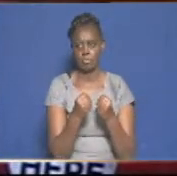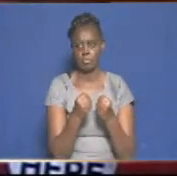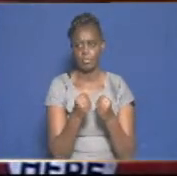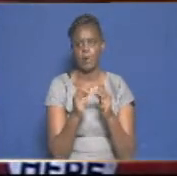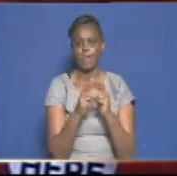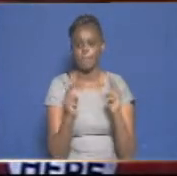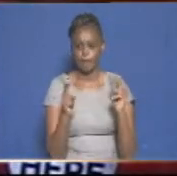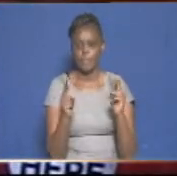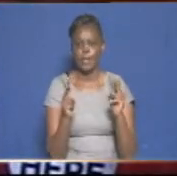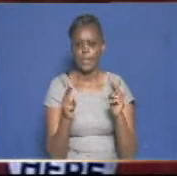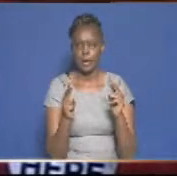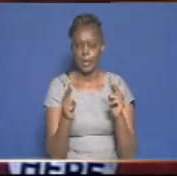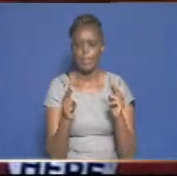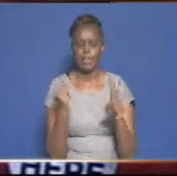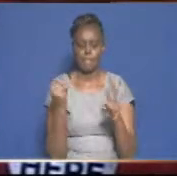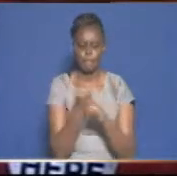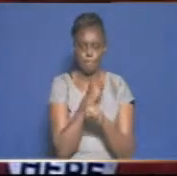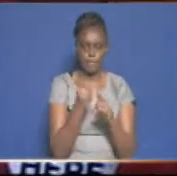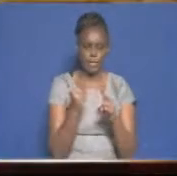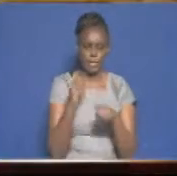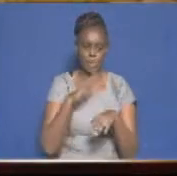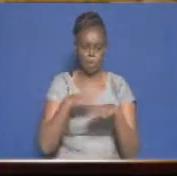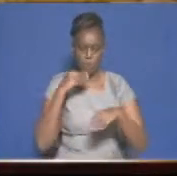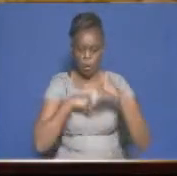very much a fighter against corruption. Thank you.